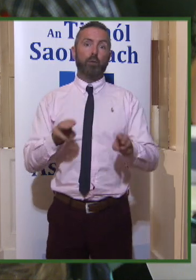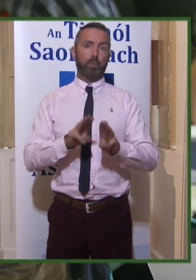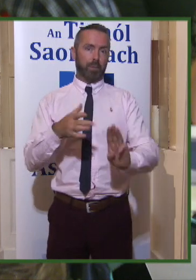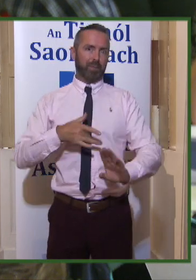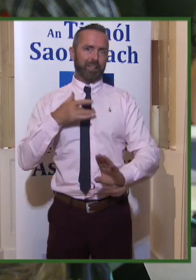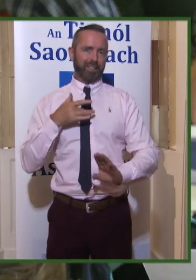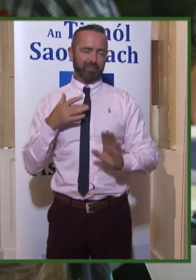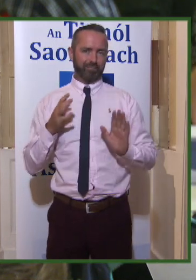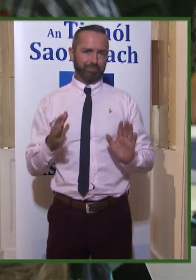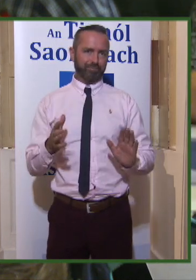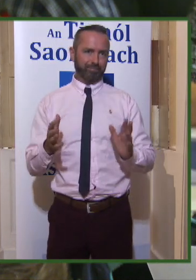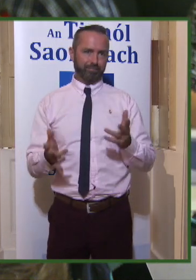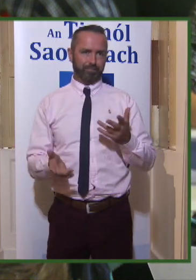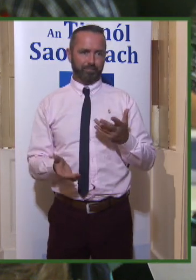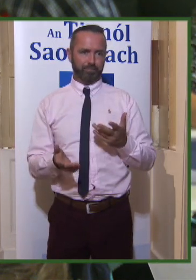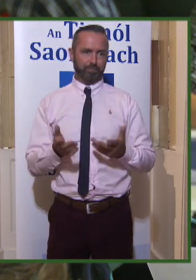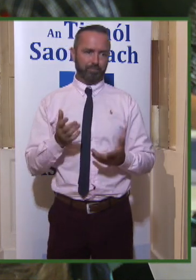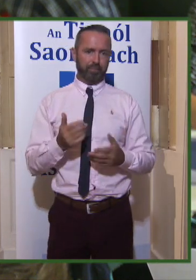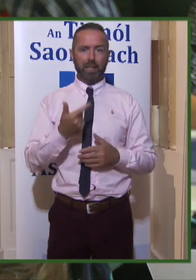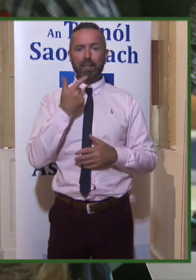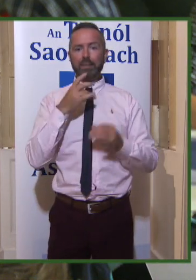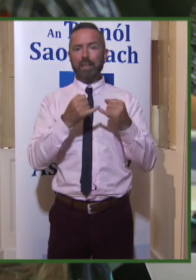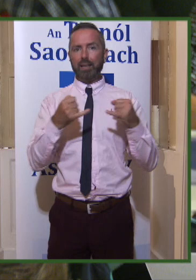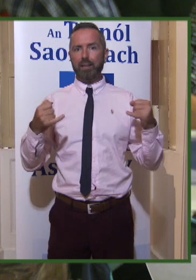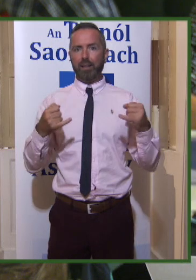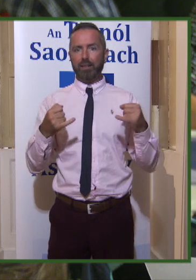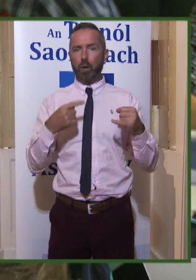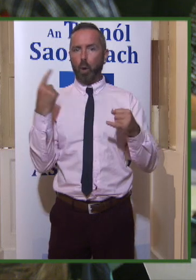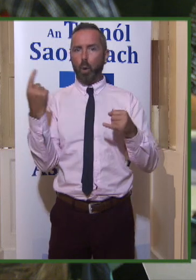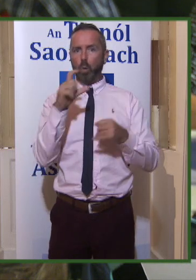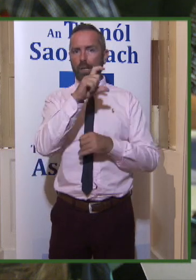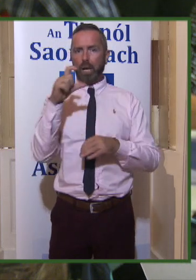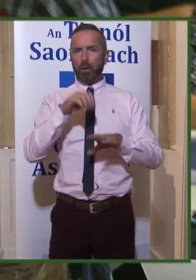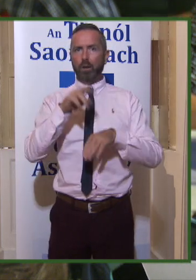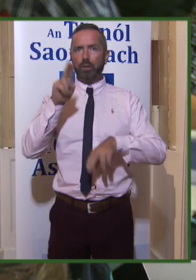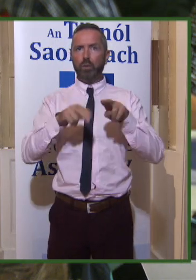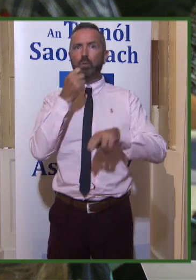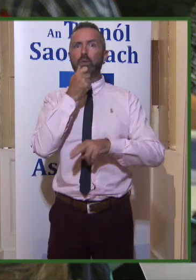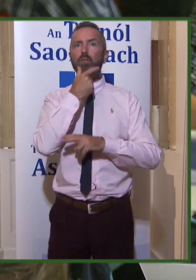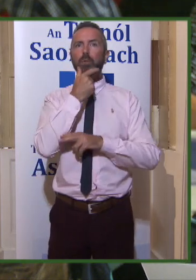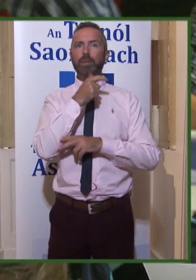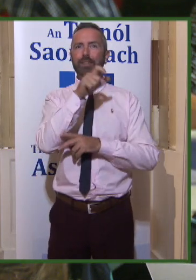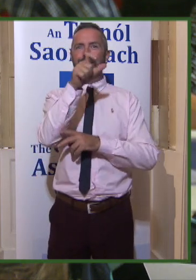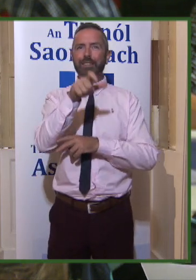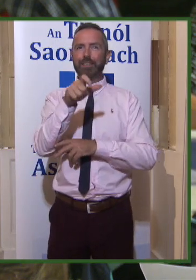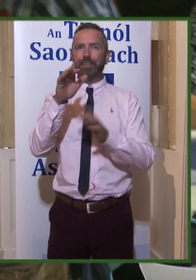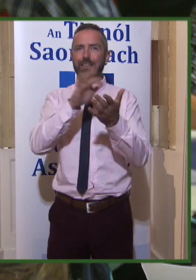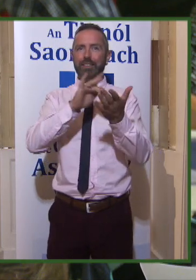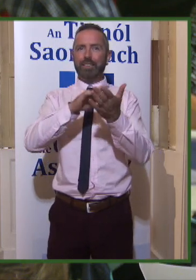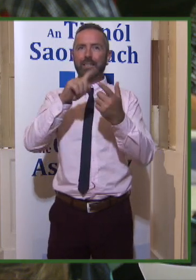felt that the second line, only councillors who are on the new Dublin City and County